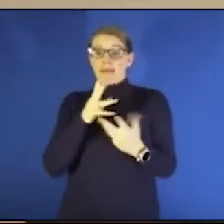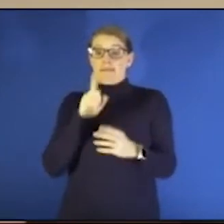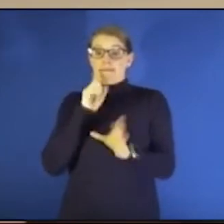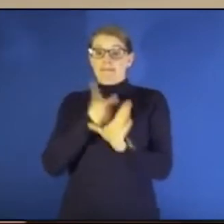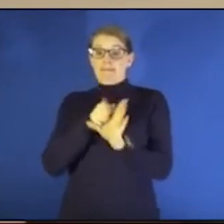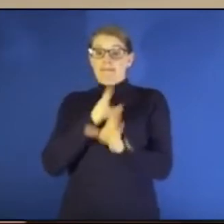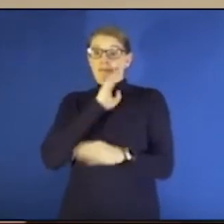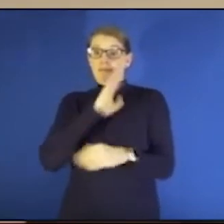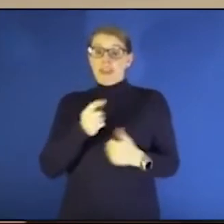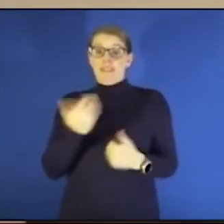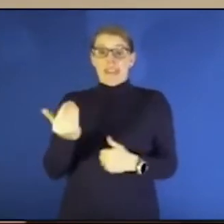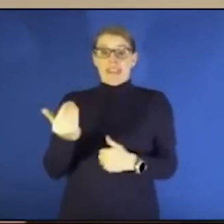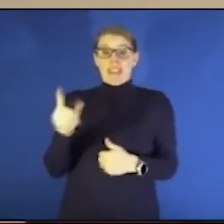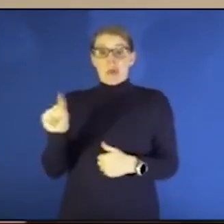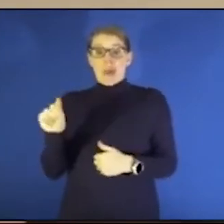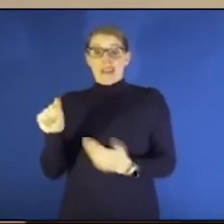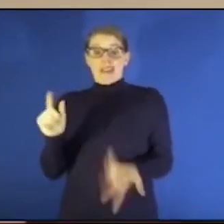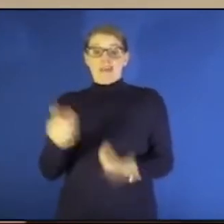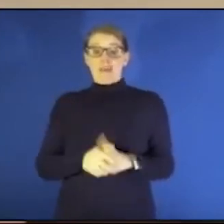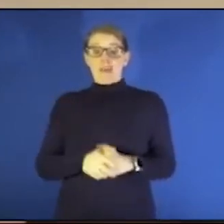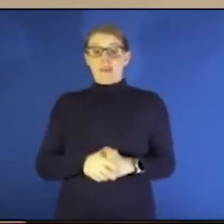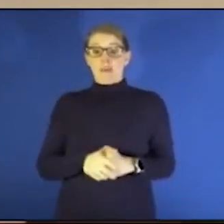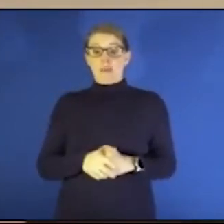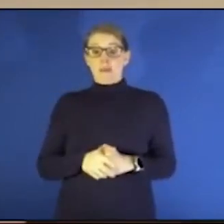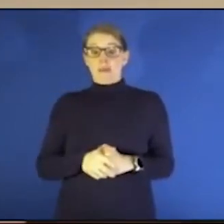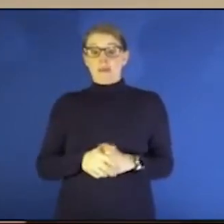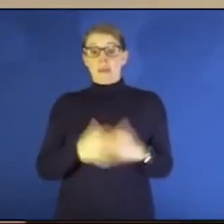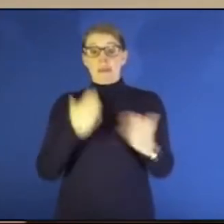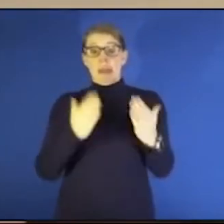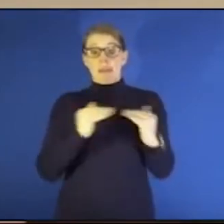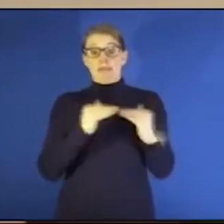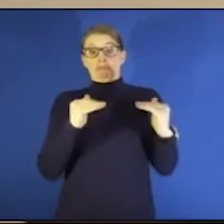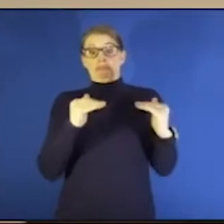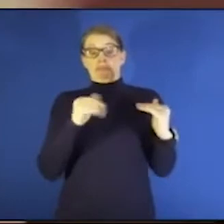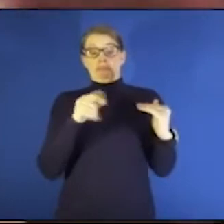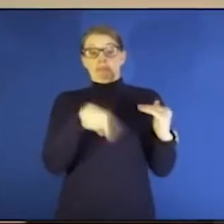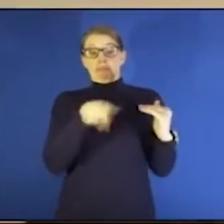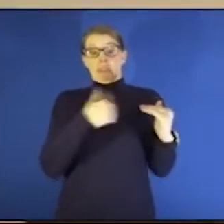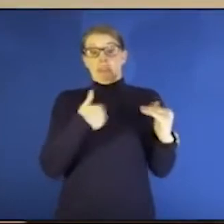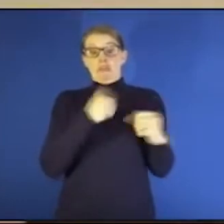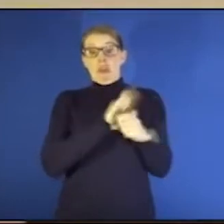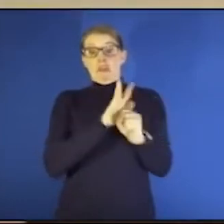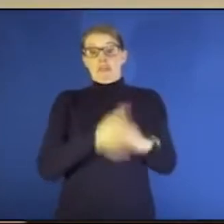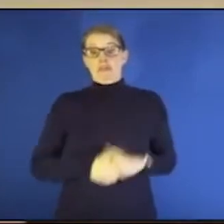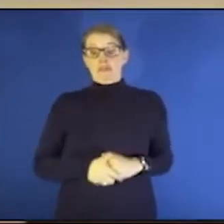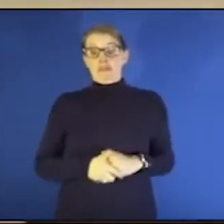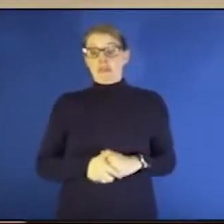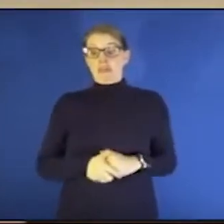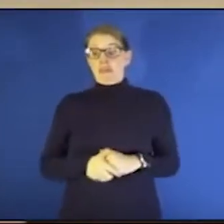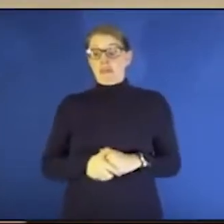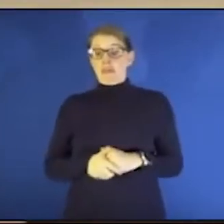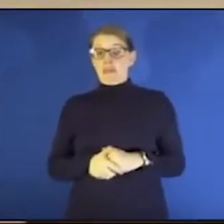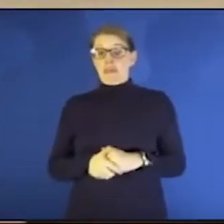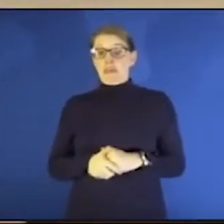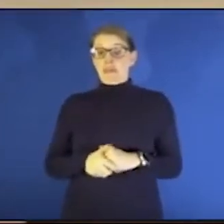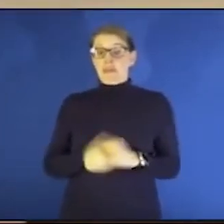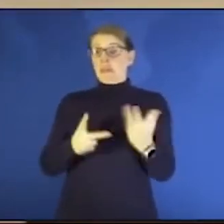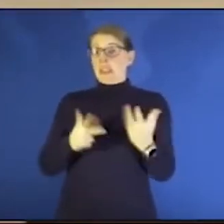I mean, probably as many as have COVID, possibly. And unfortunately, with COVID, we've just had such a decrease in our capacity